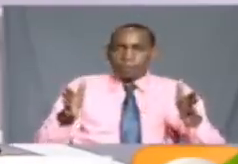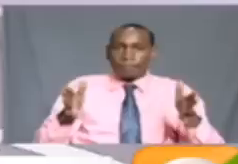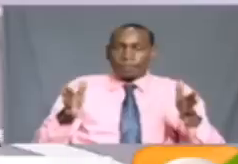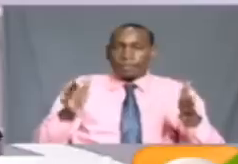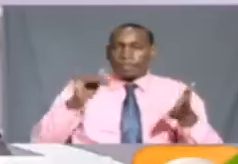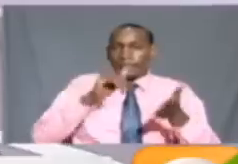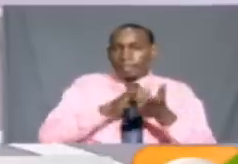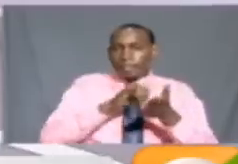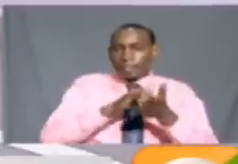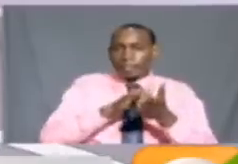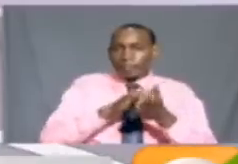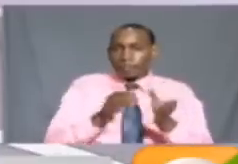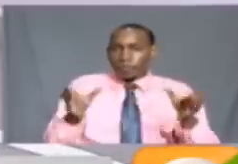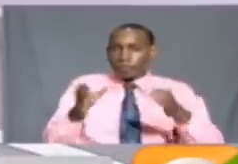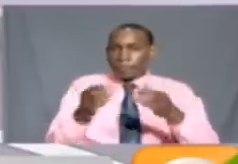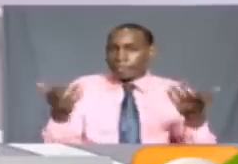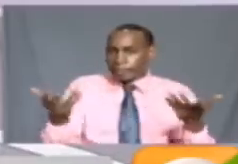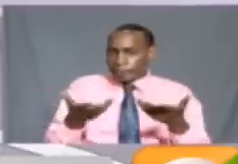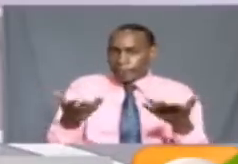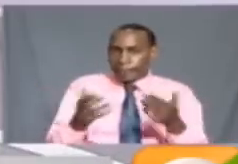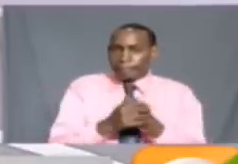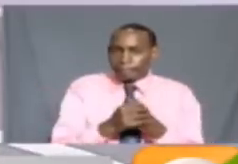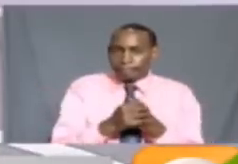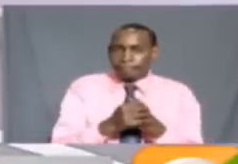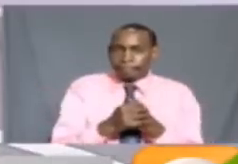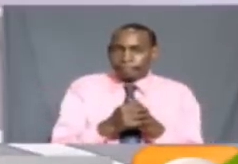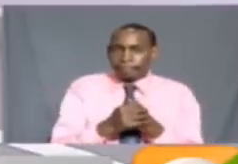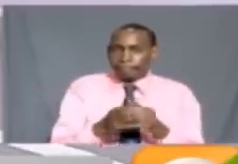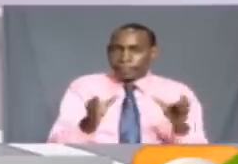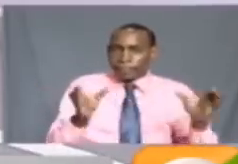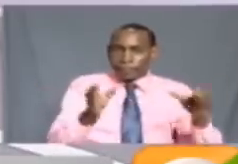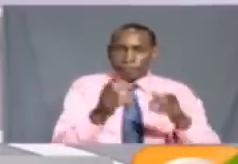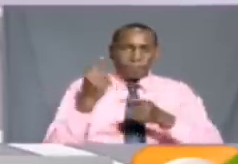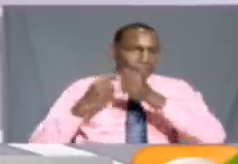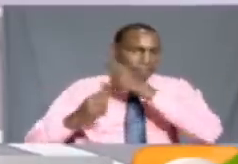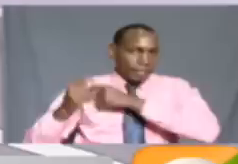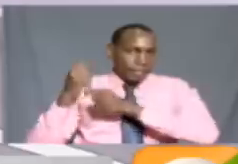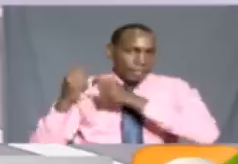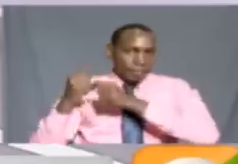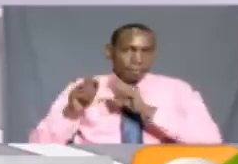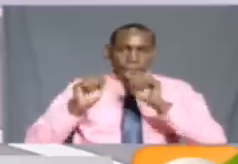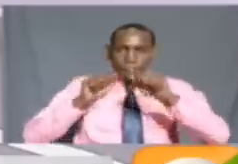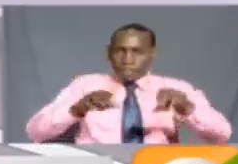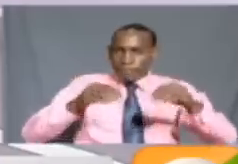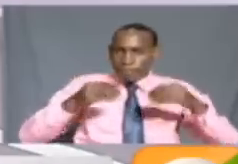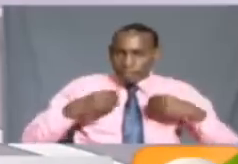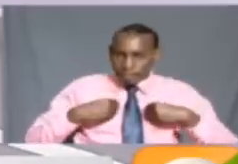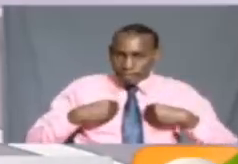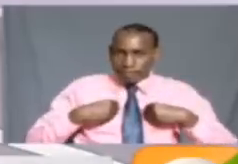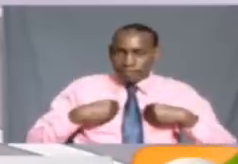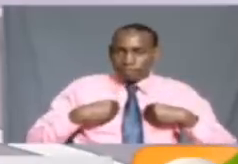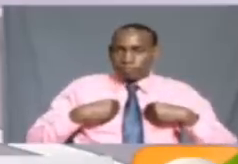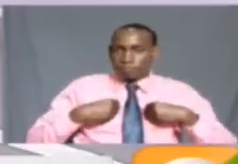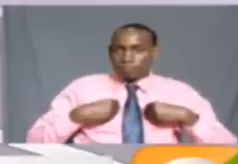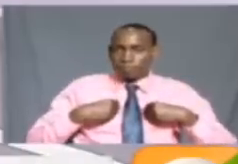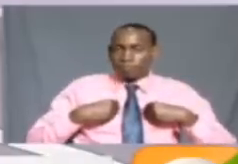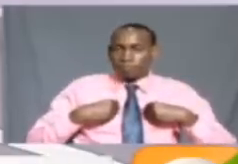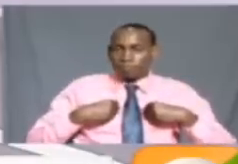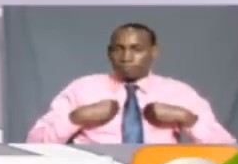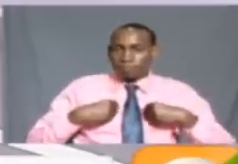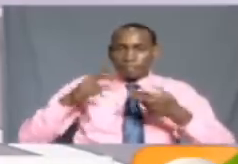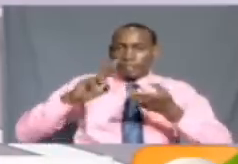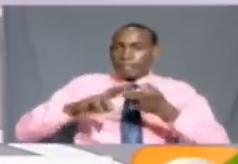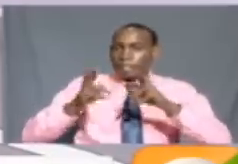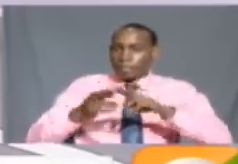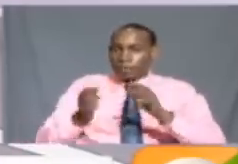So in a community where the community traditions would allow for that type of